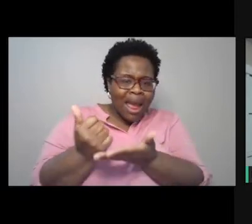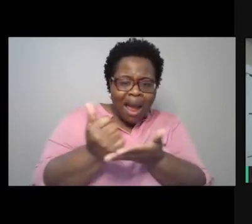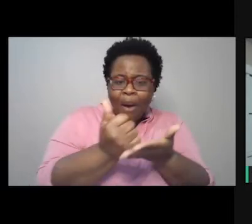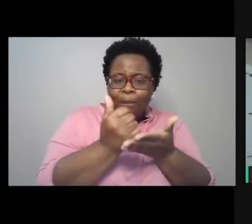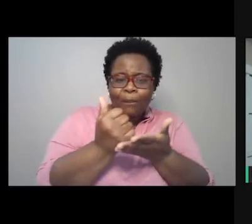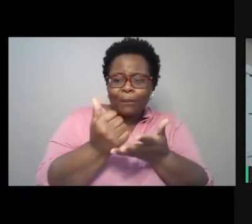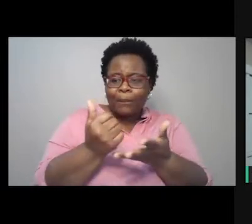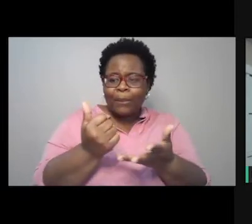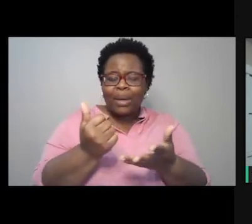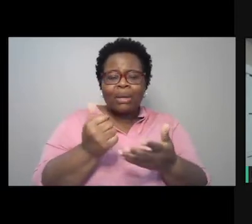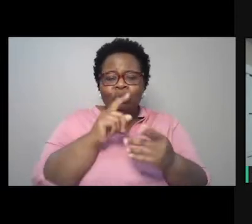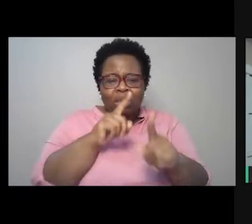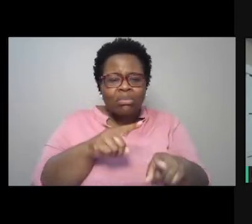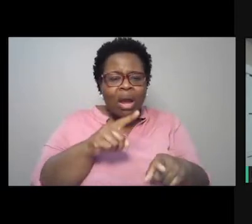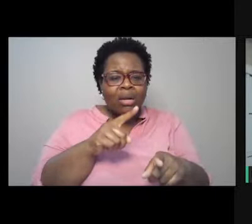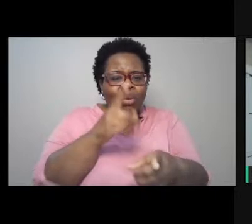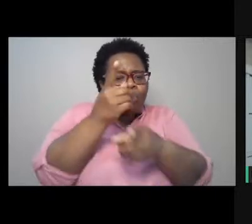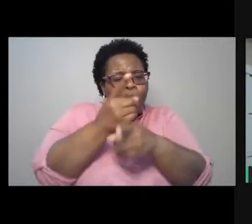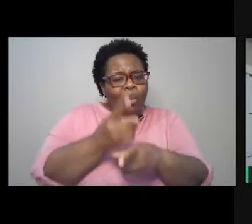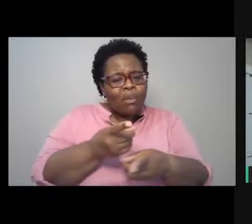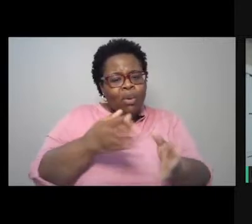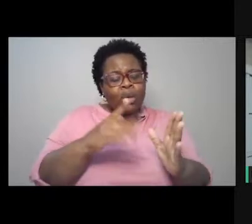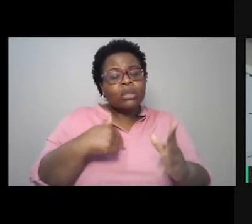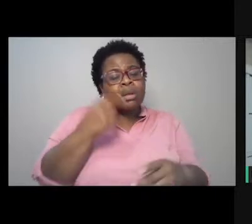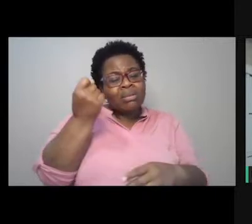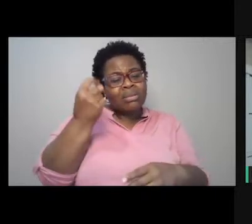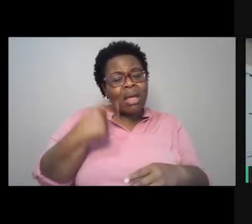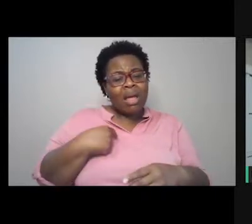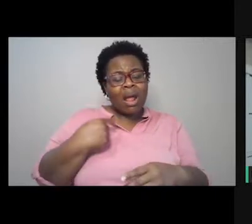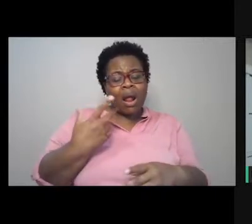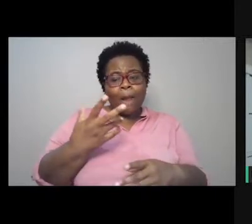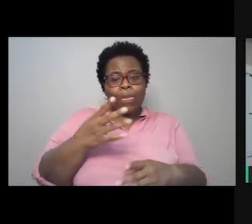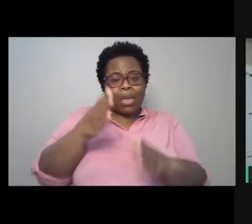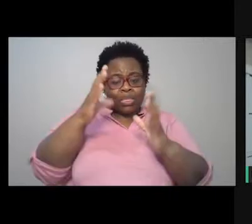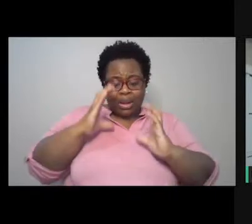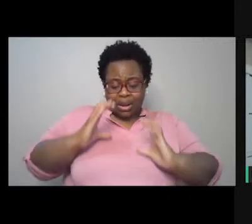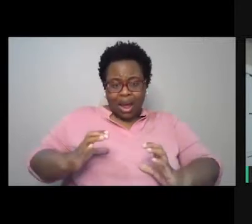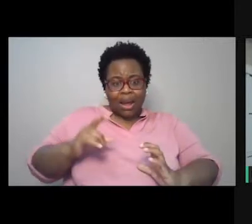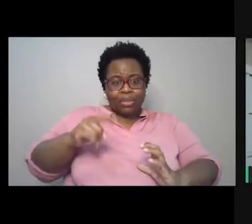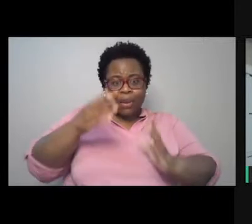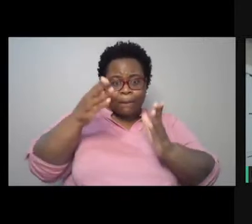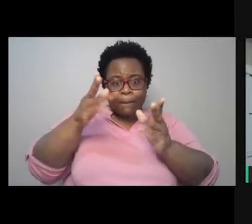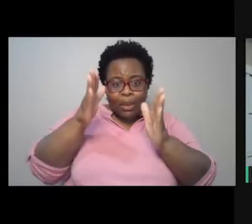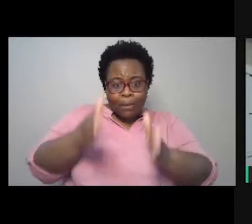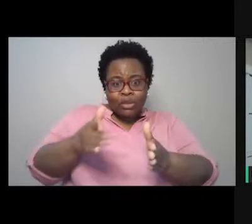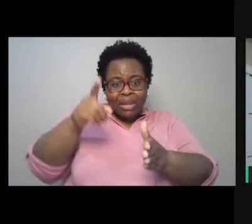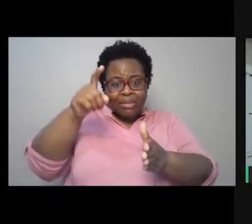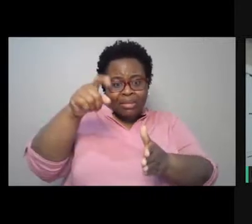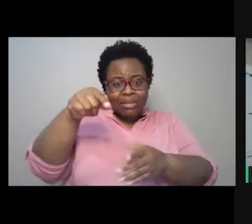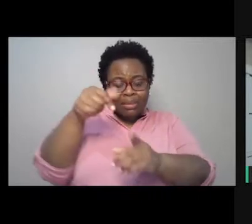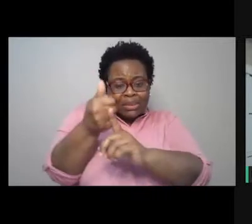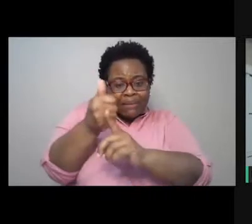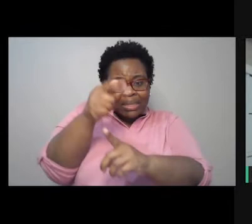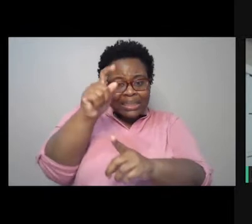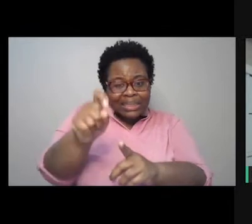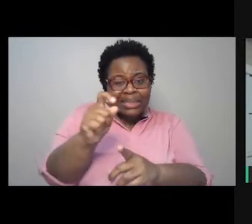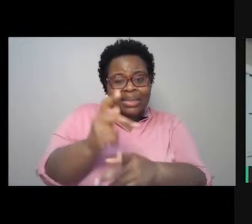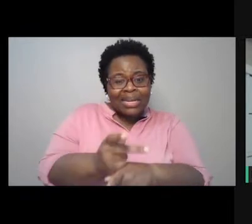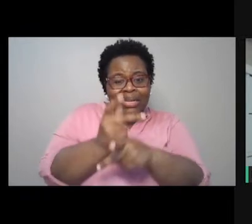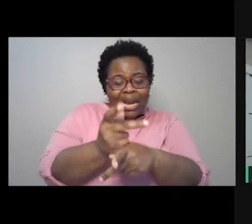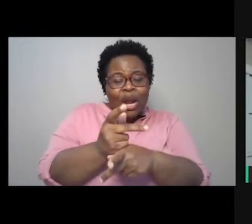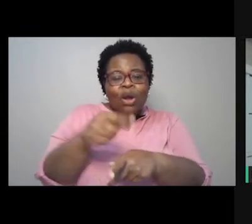adaptive in responses. So it's really up to the person in the center of care to